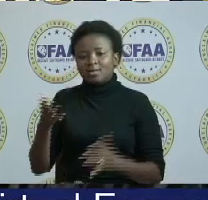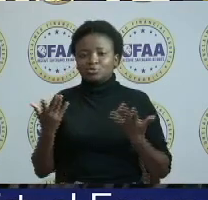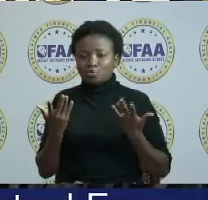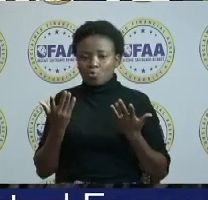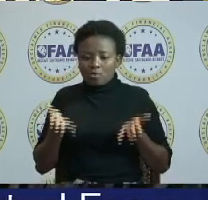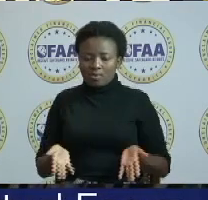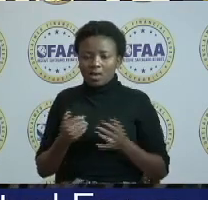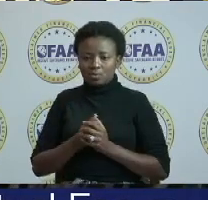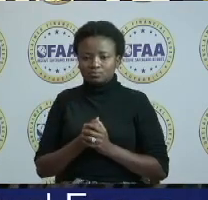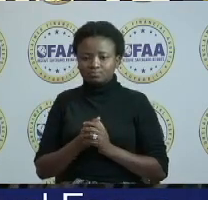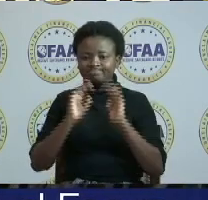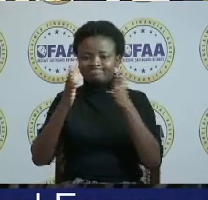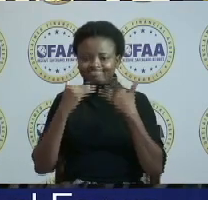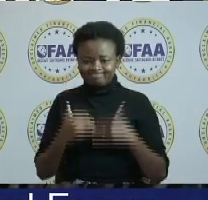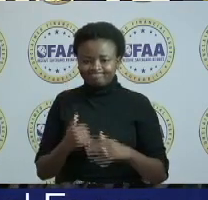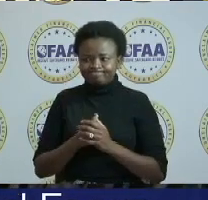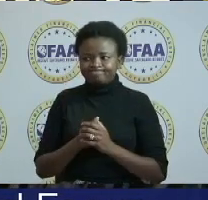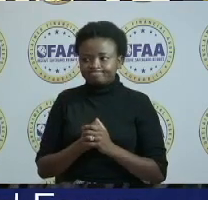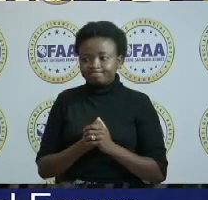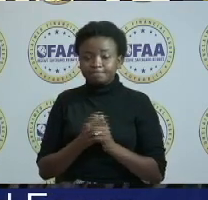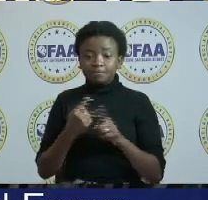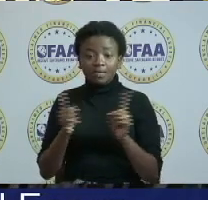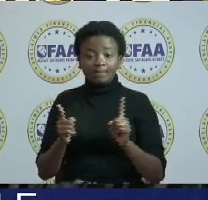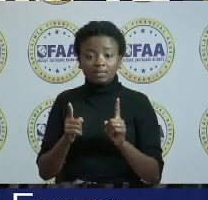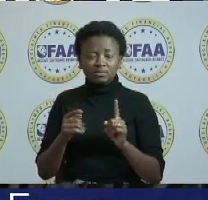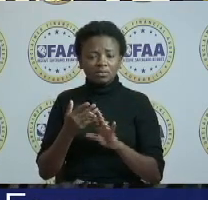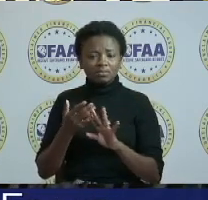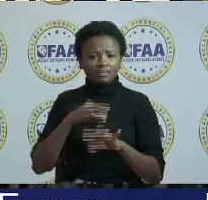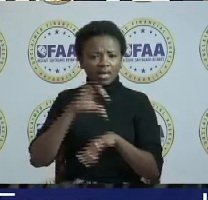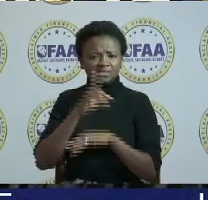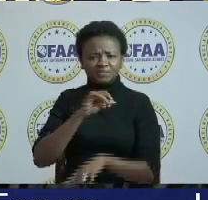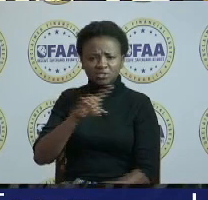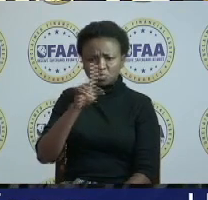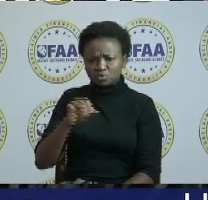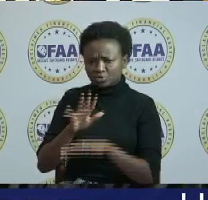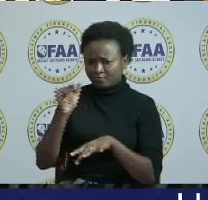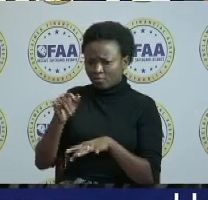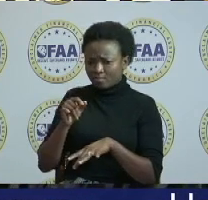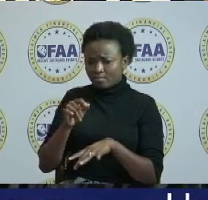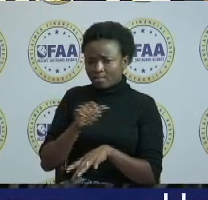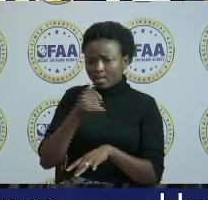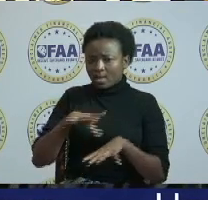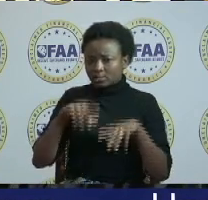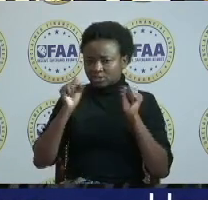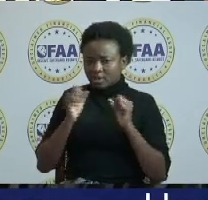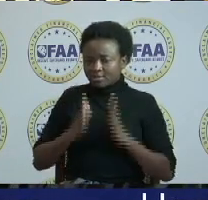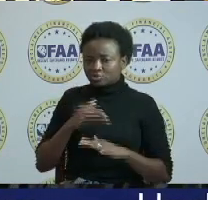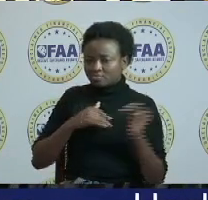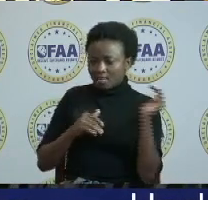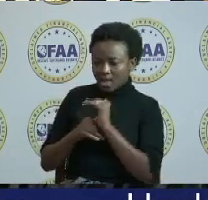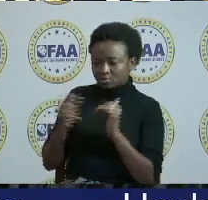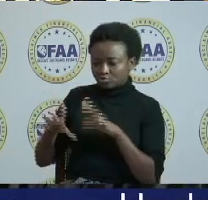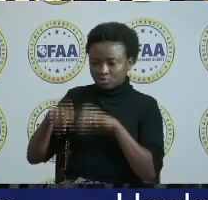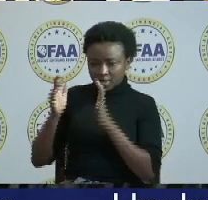jumping right into the second poll. But before I do that, a question came here for you, Chairman. It nearly skipped me. It's from Mulwa. And as I said,